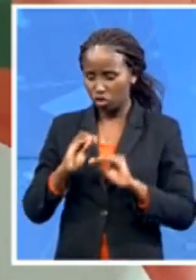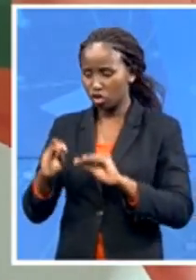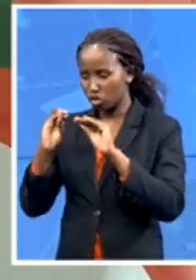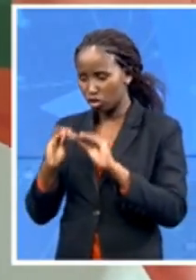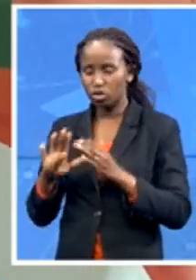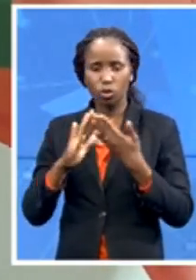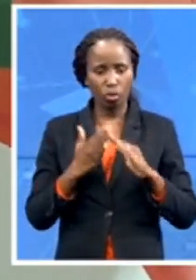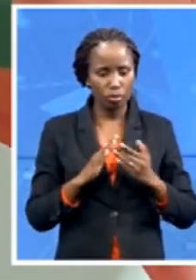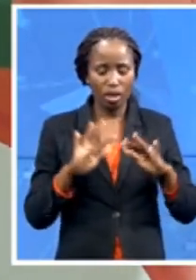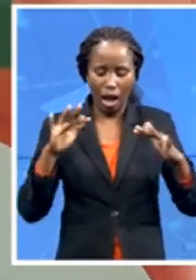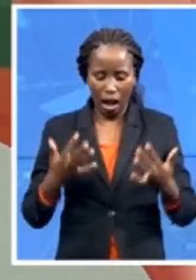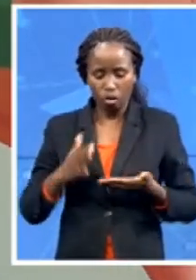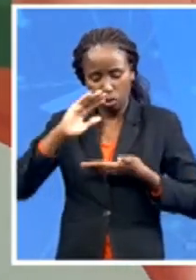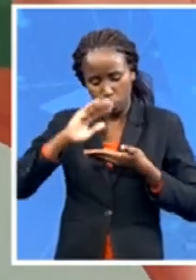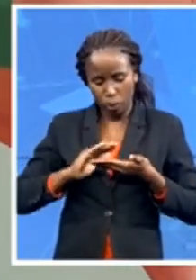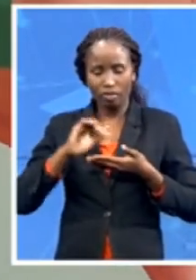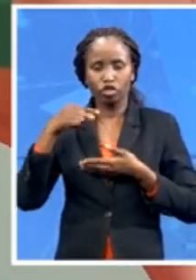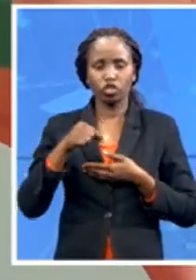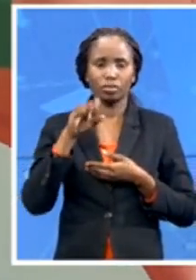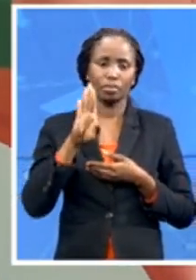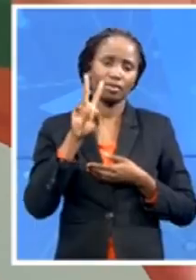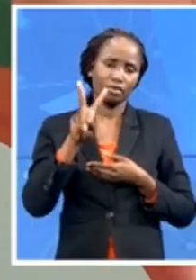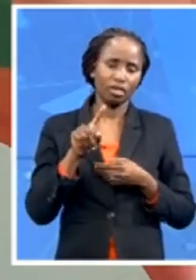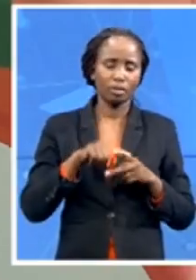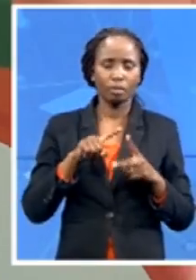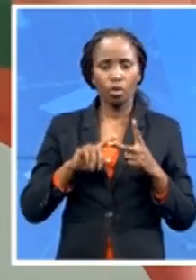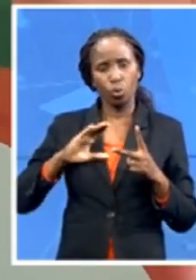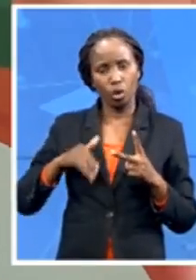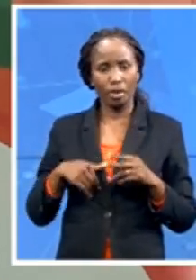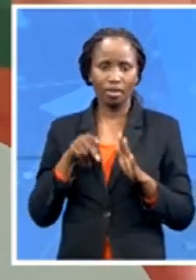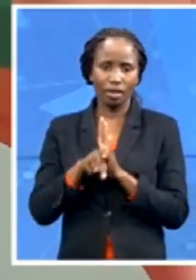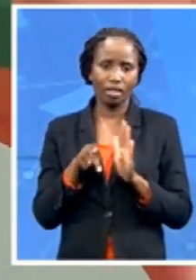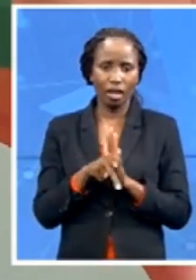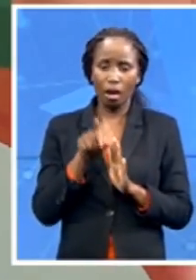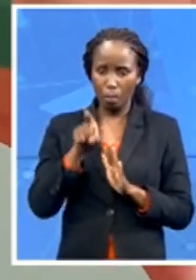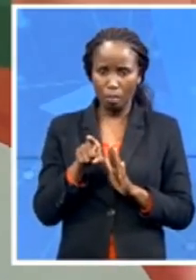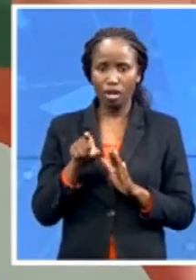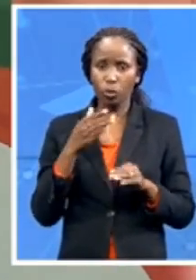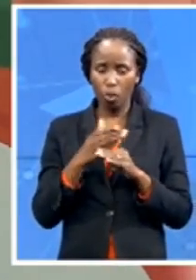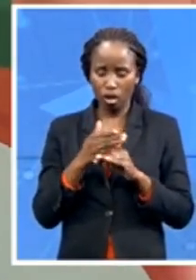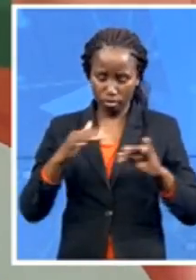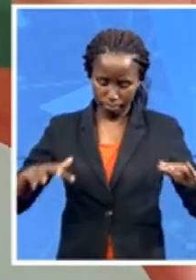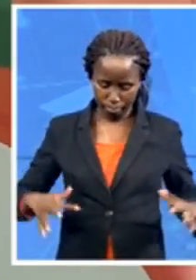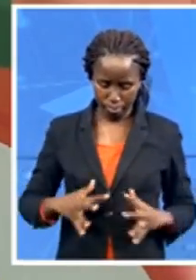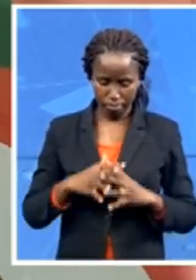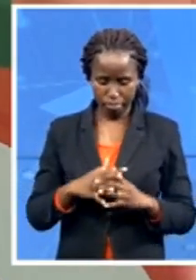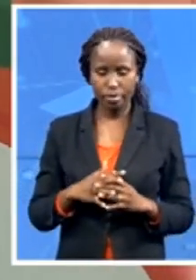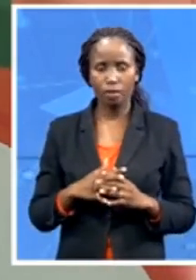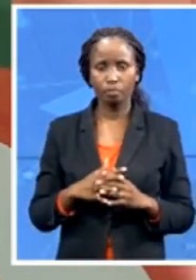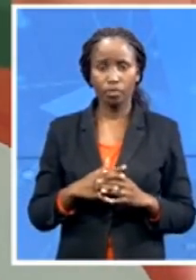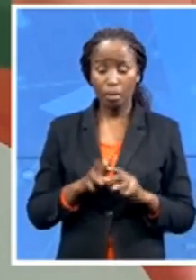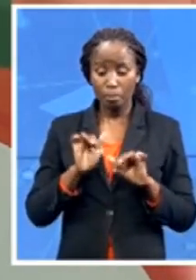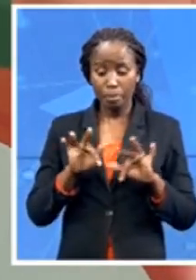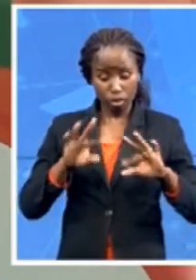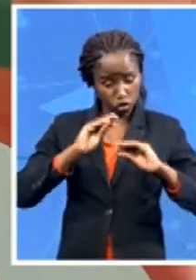and femicide as part of the collective effort to teach our people right from wrong. We